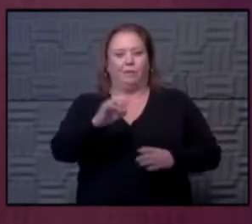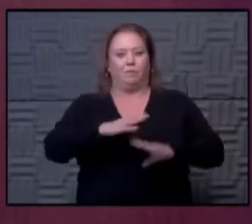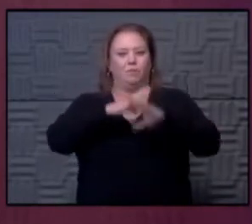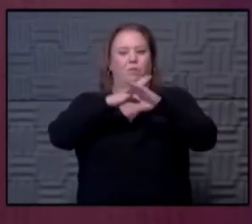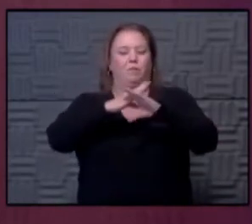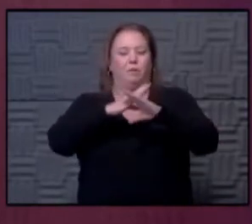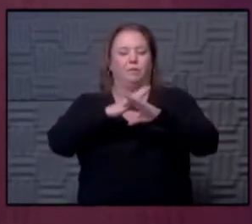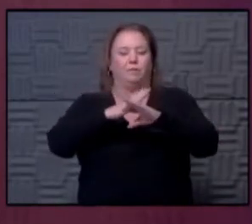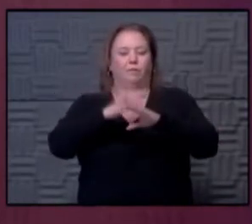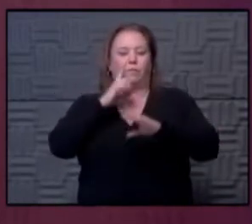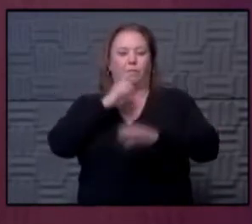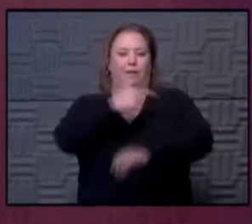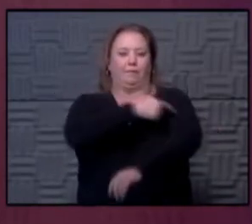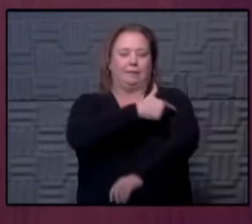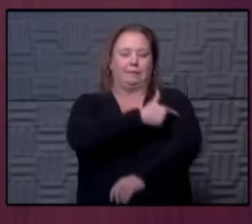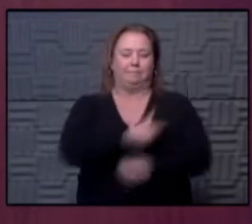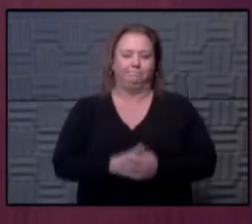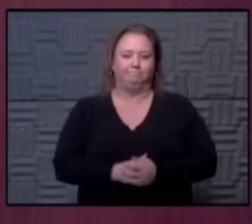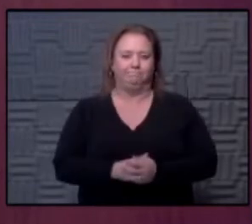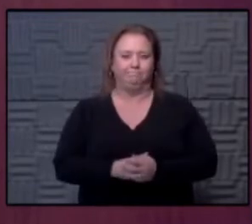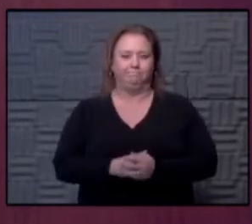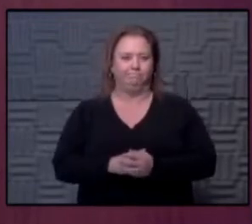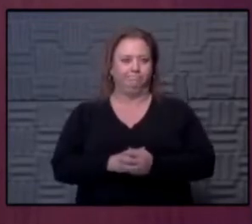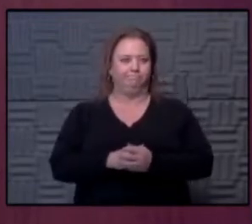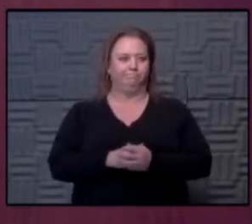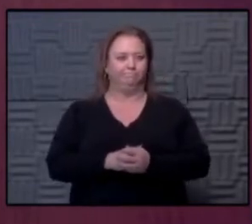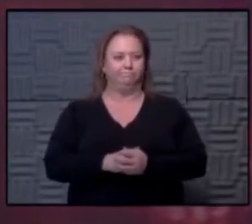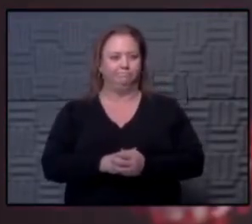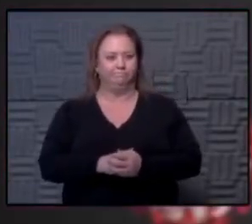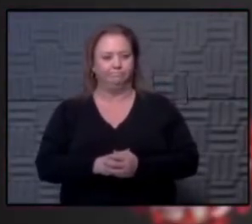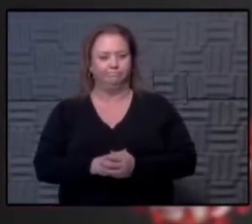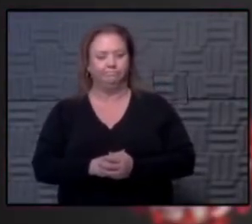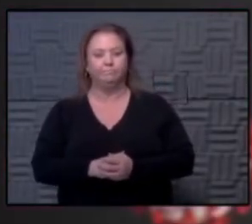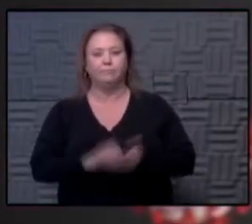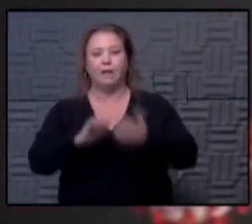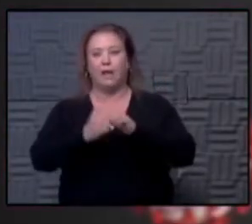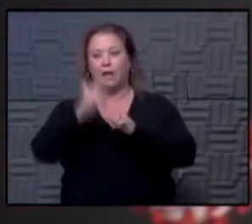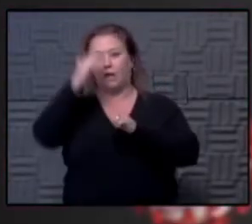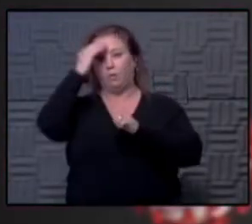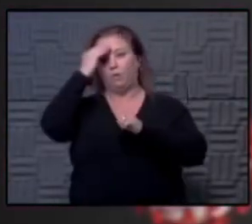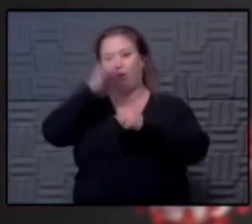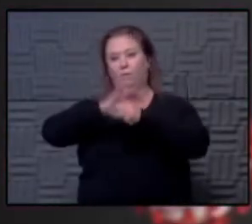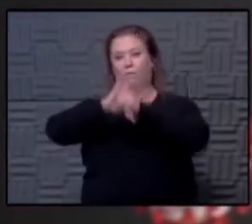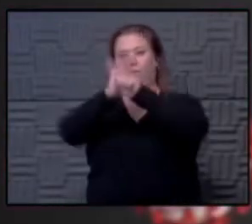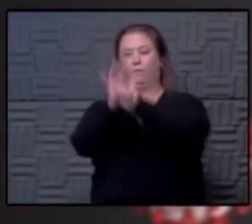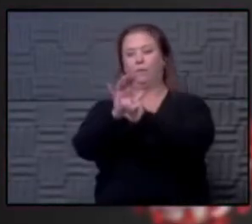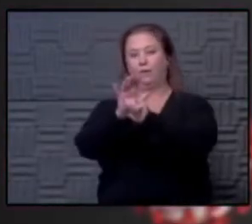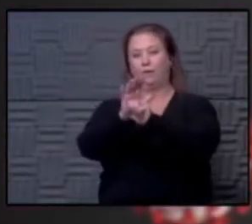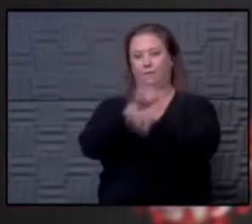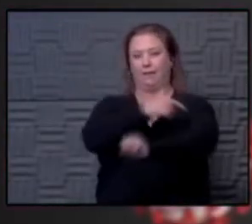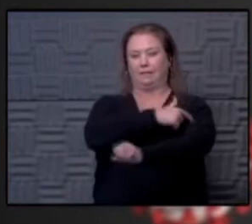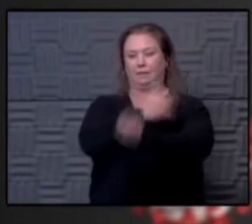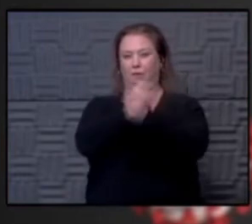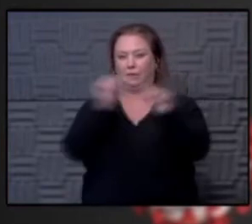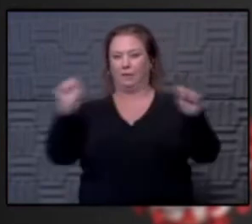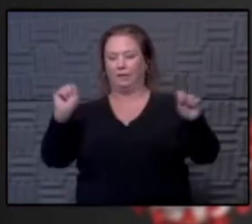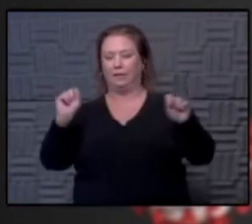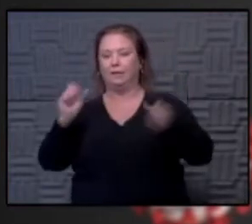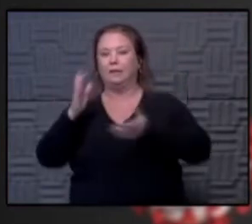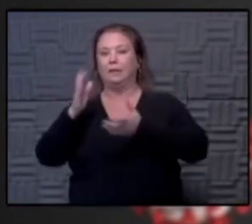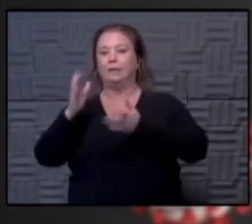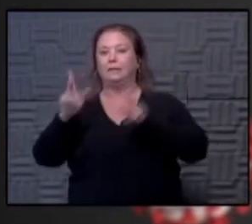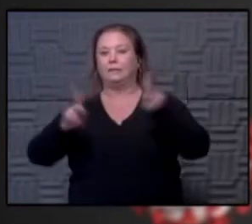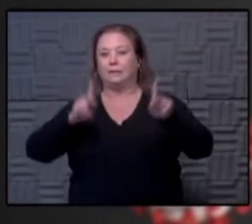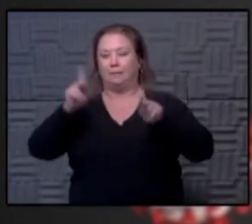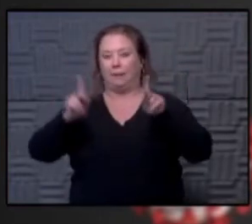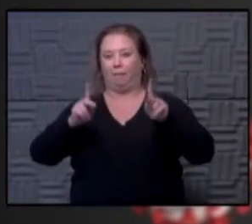being able to be vaccinated when it's available. Okay, how do we really know if the COVID-19 vaccines are safe? And some people are bothered today